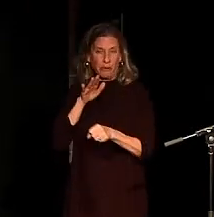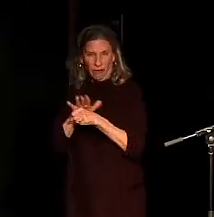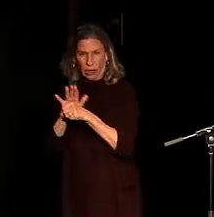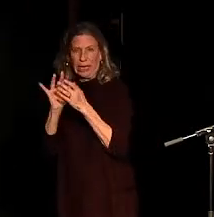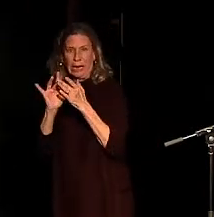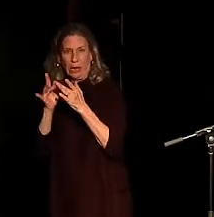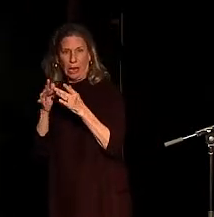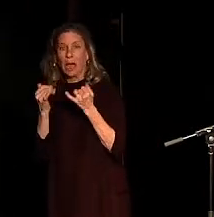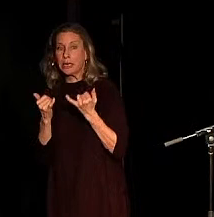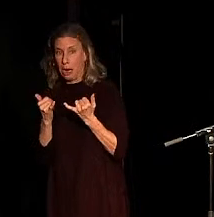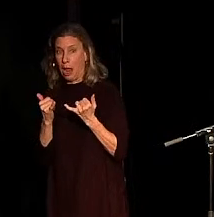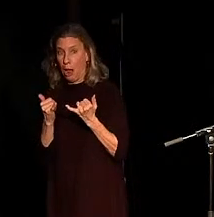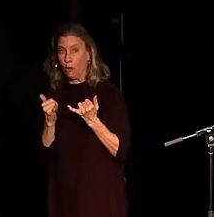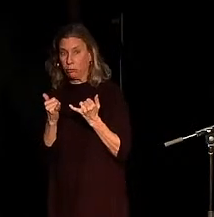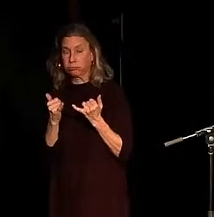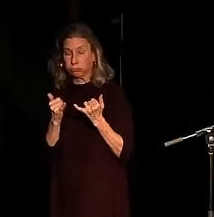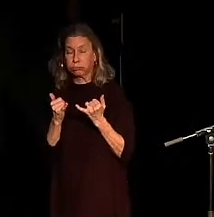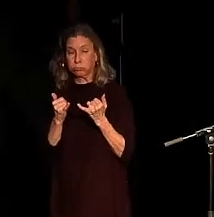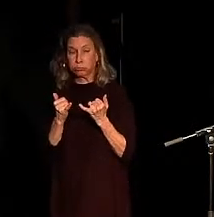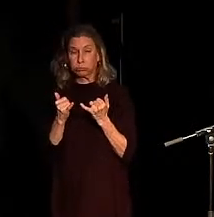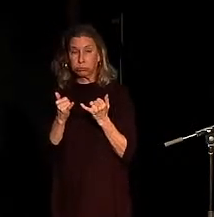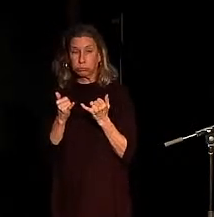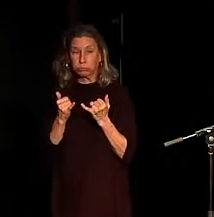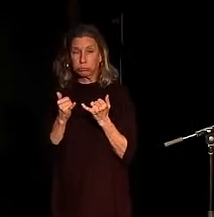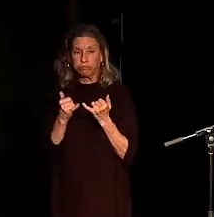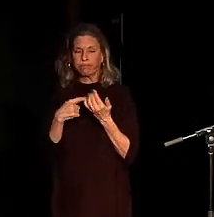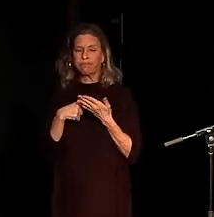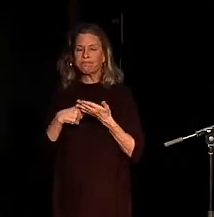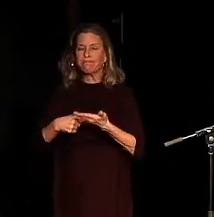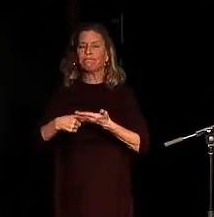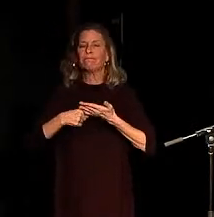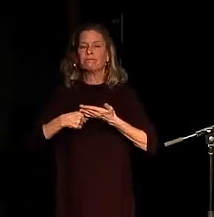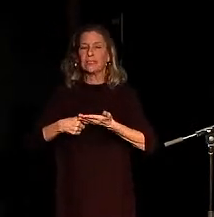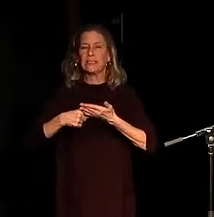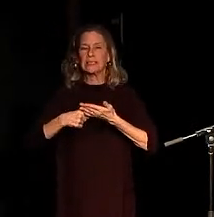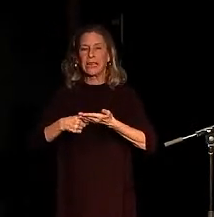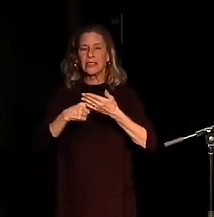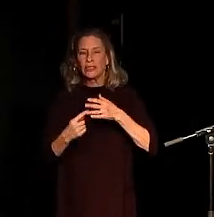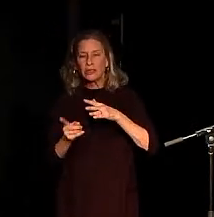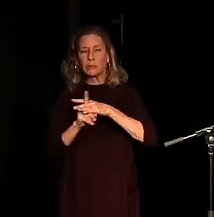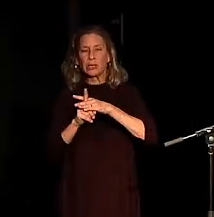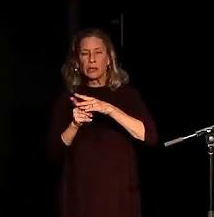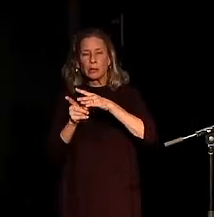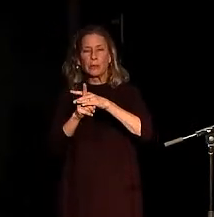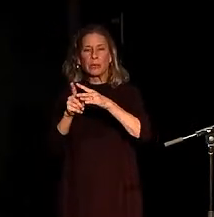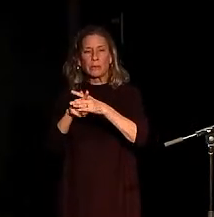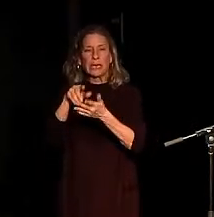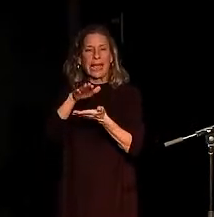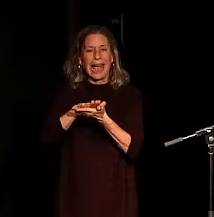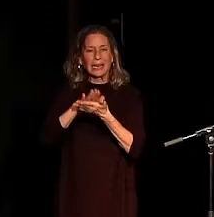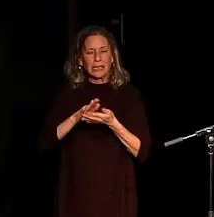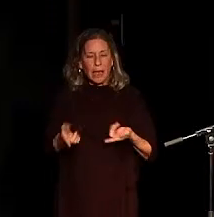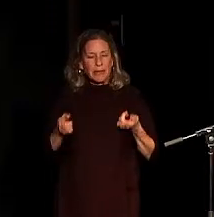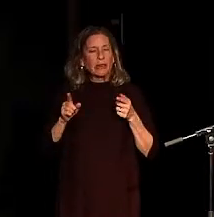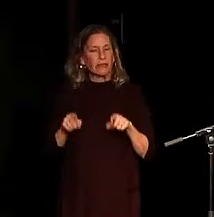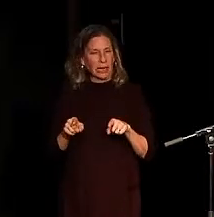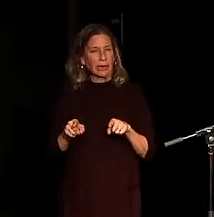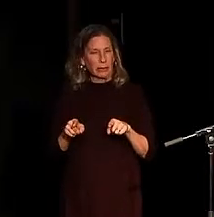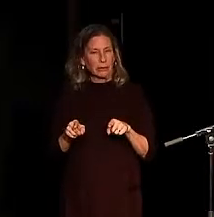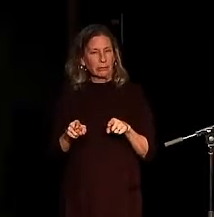online. And those are conversations that will come up within academic affairs. There's a little